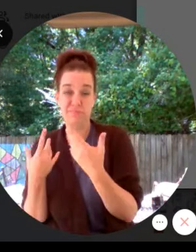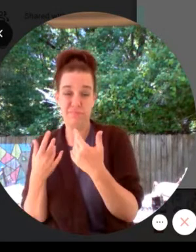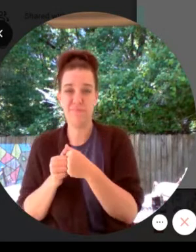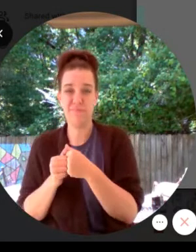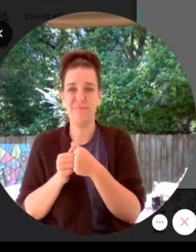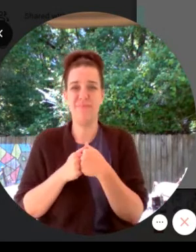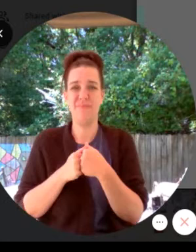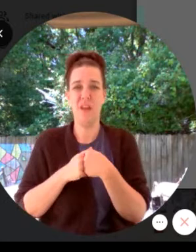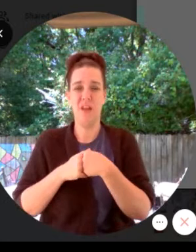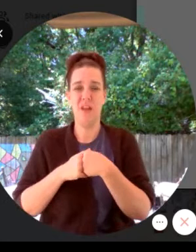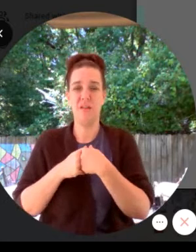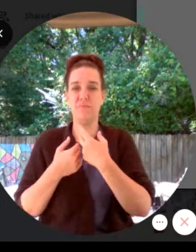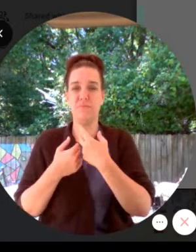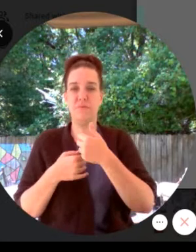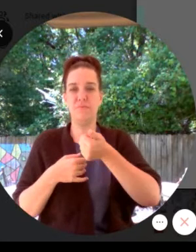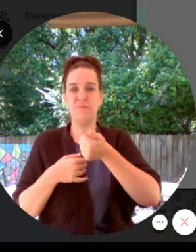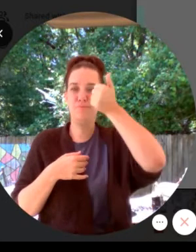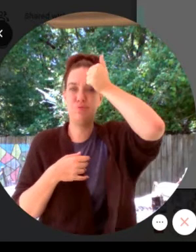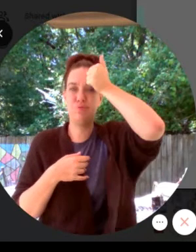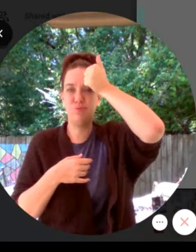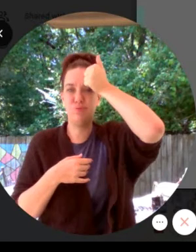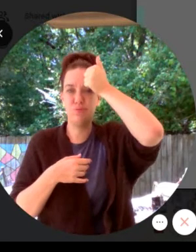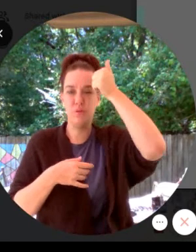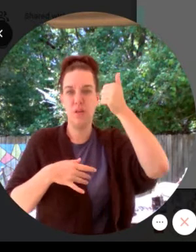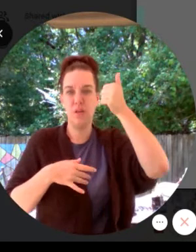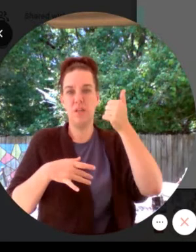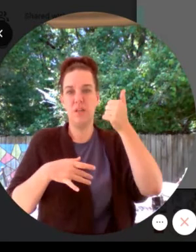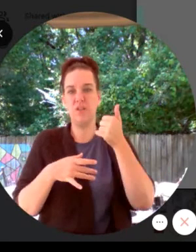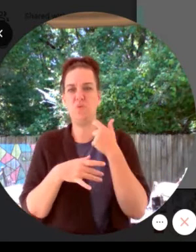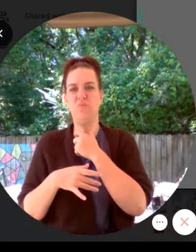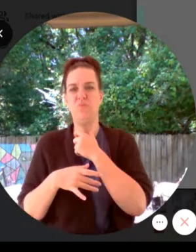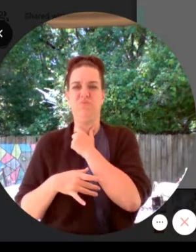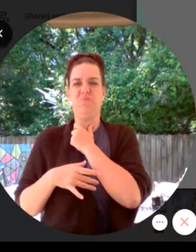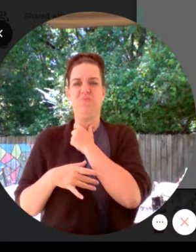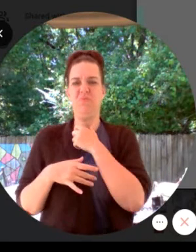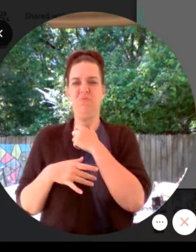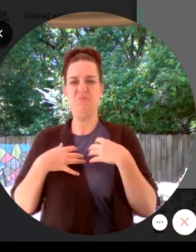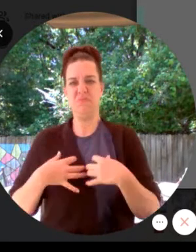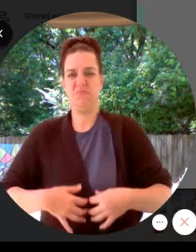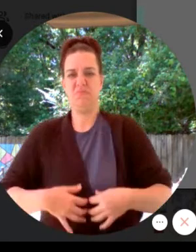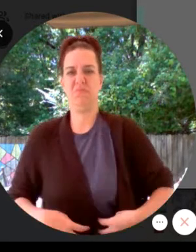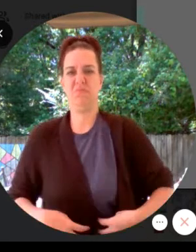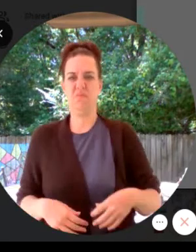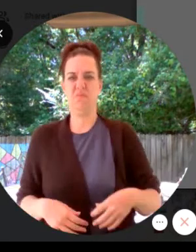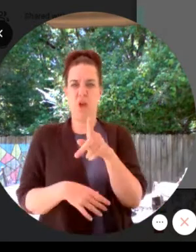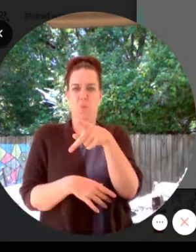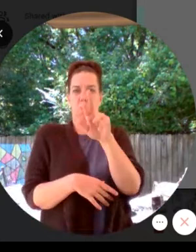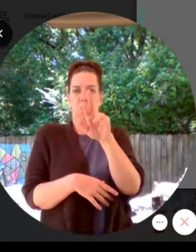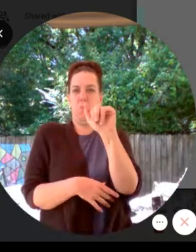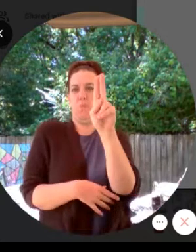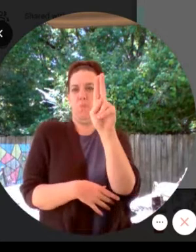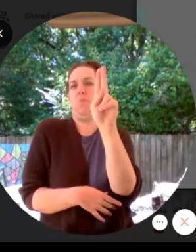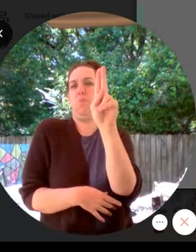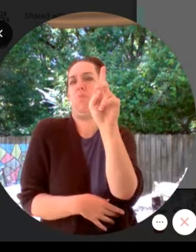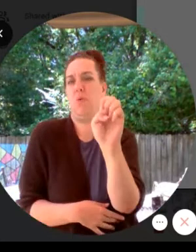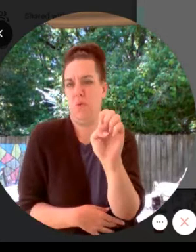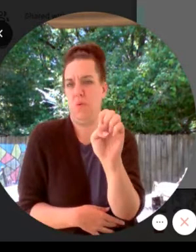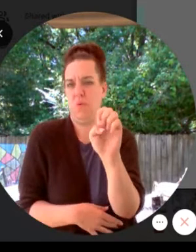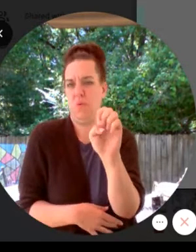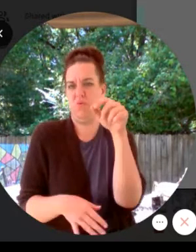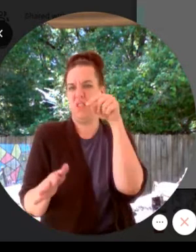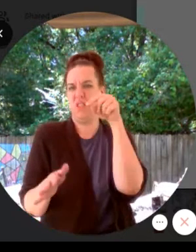an overstarched prig, a prude, a killjoy, a